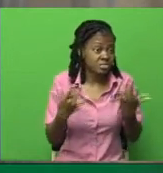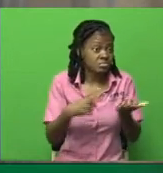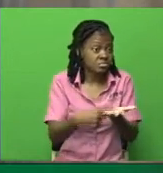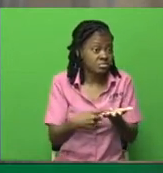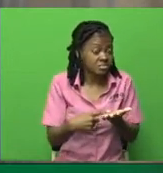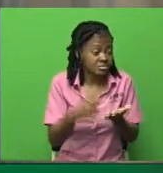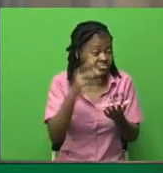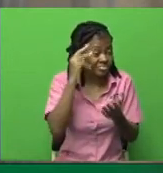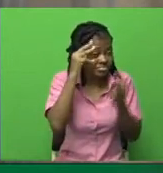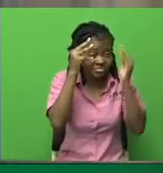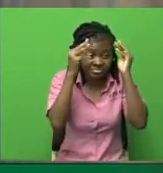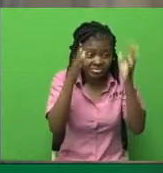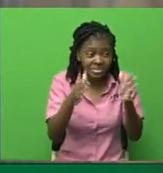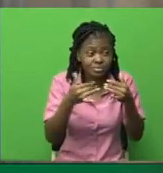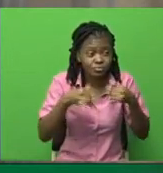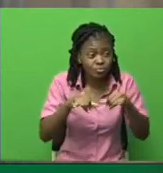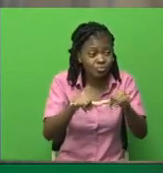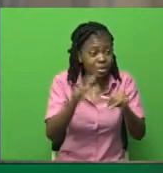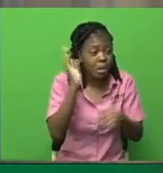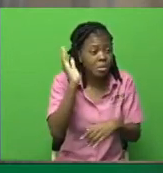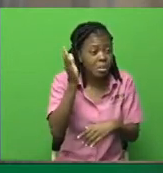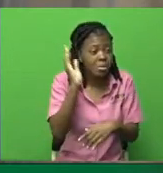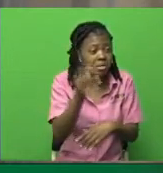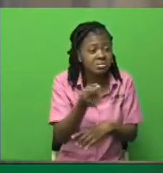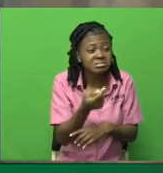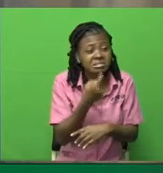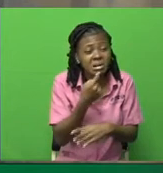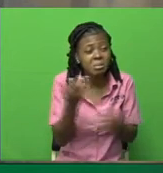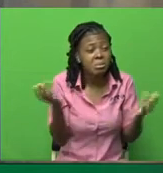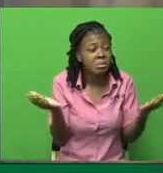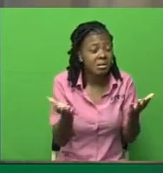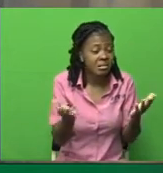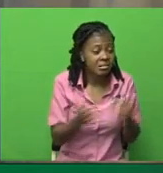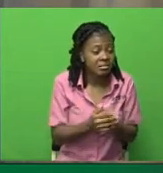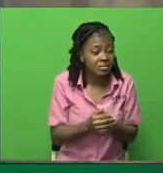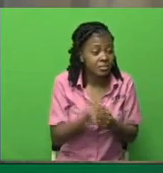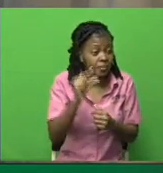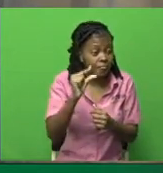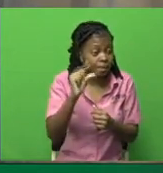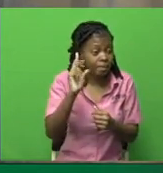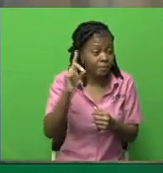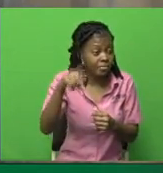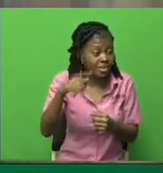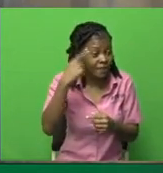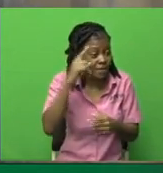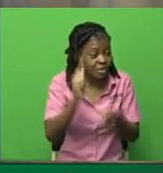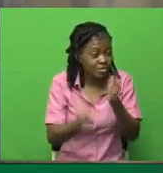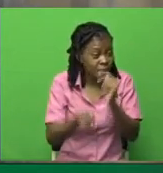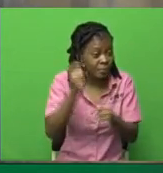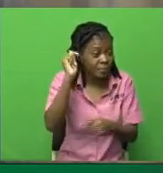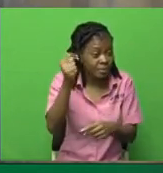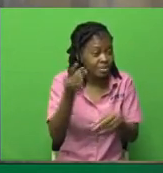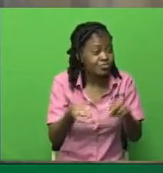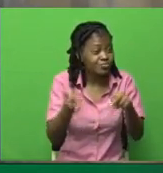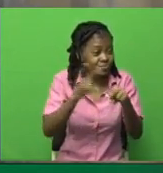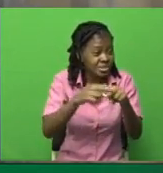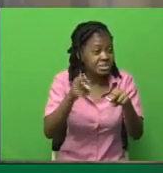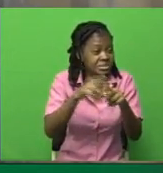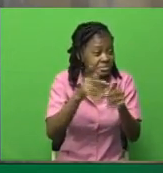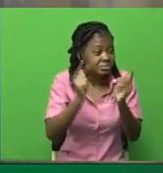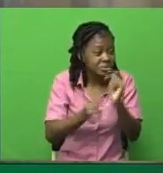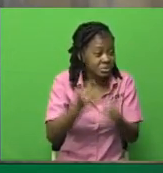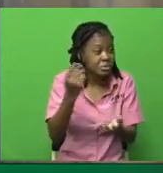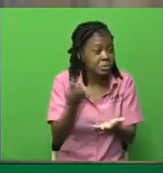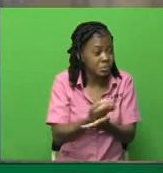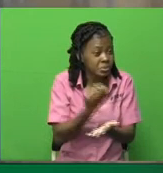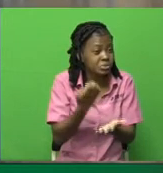continued continued his narrative and again claimed an increase in the country's GDP he claimed a TT economy was enjoying a